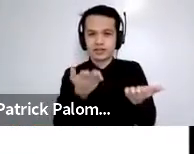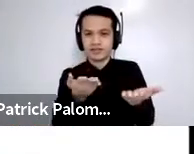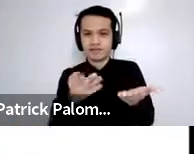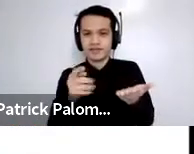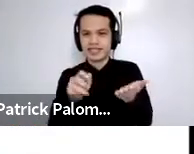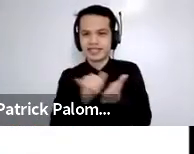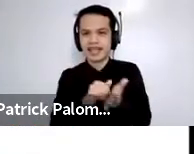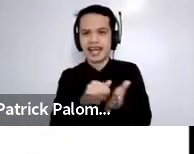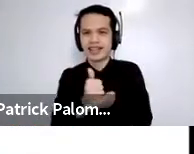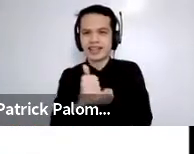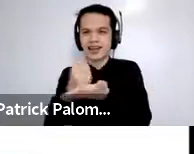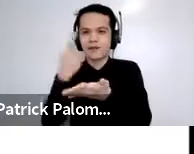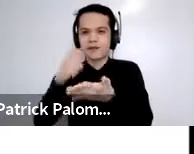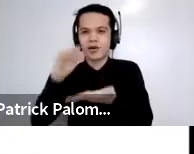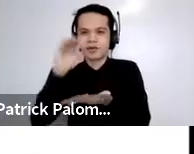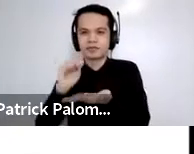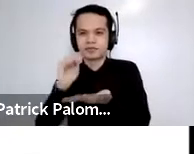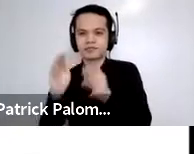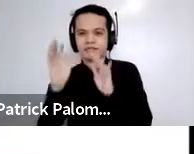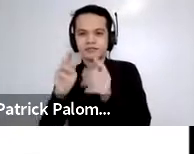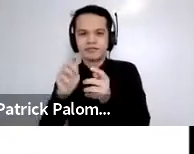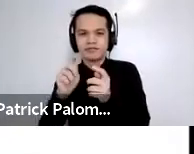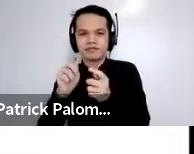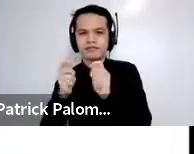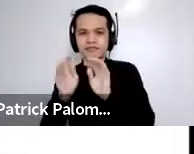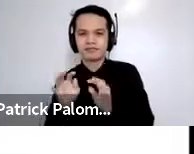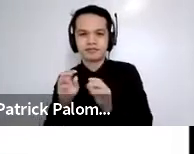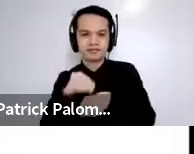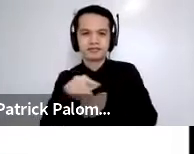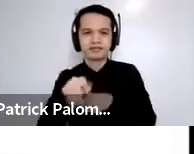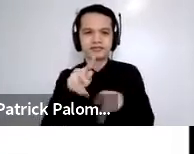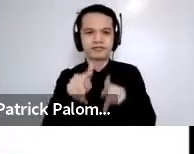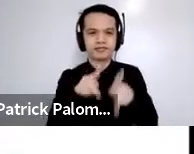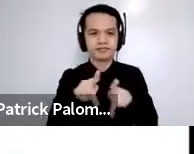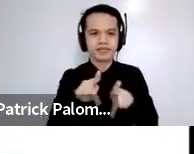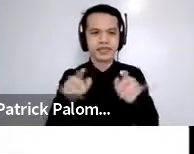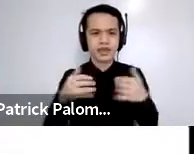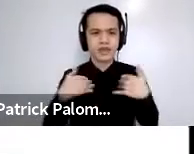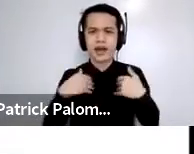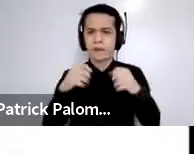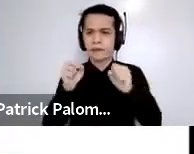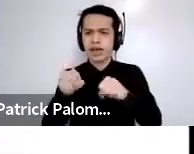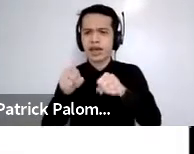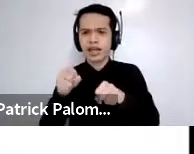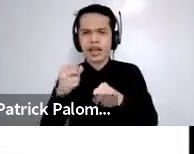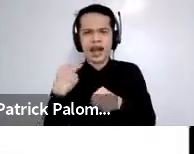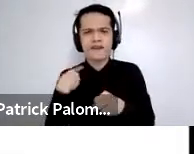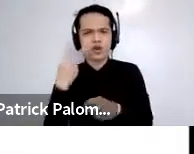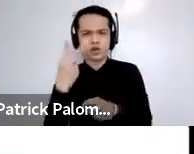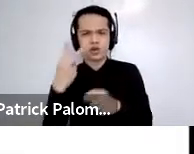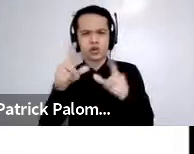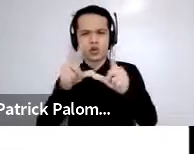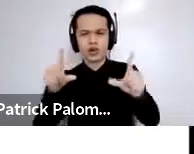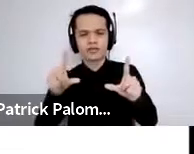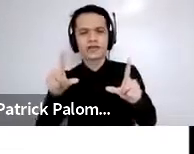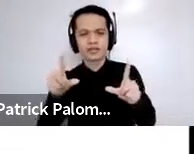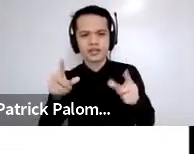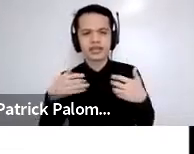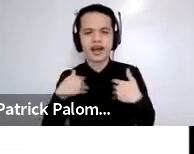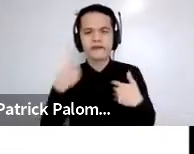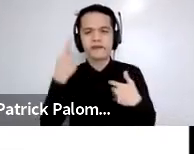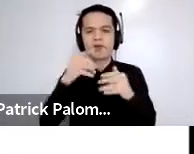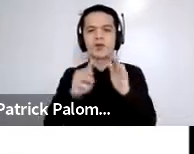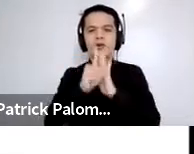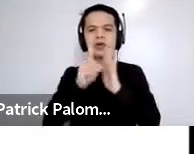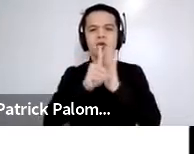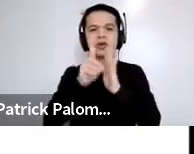The participation is interrelated with the capacities at two levels. On one hand, at the level of NGOs, INGOs,